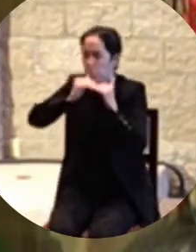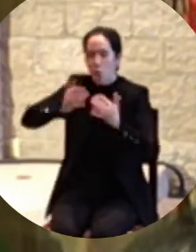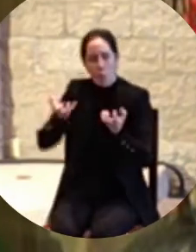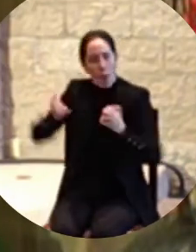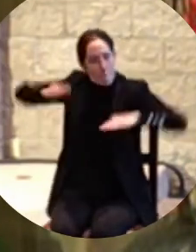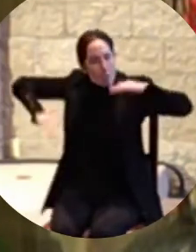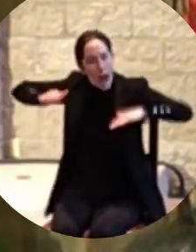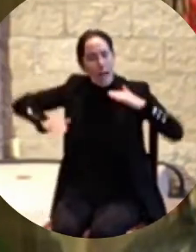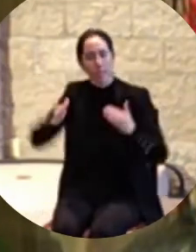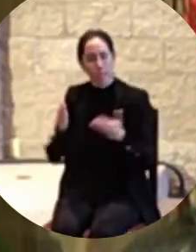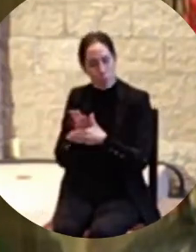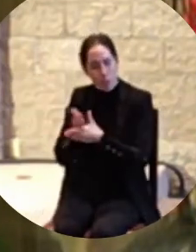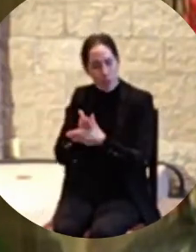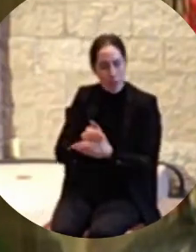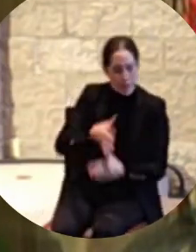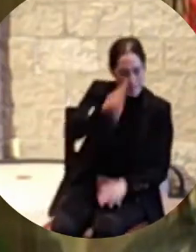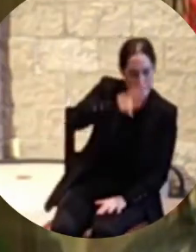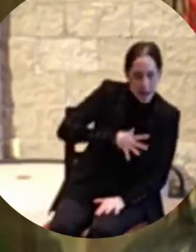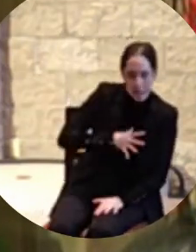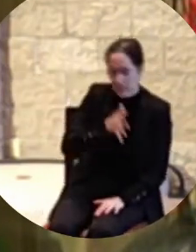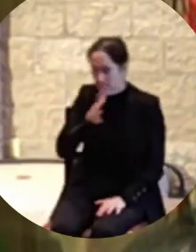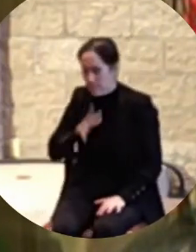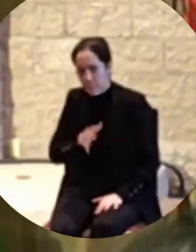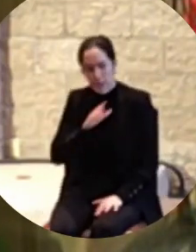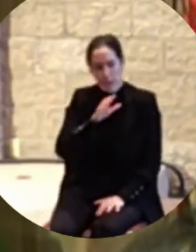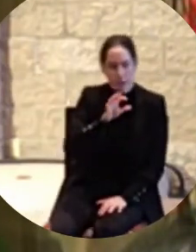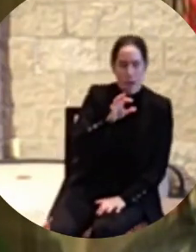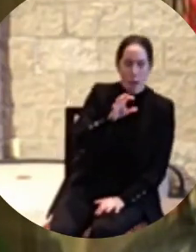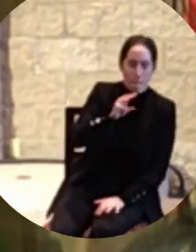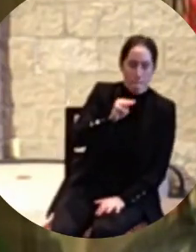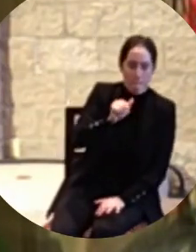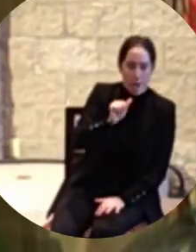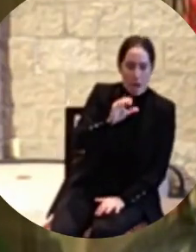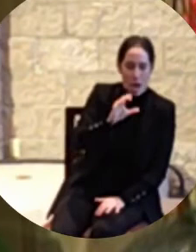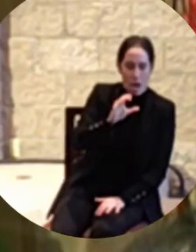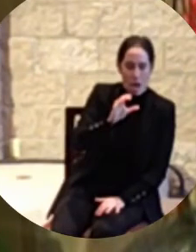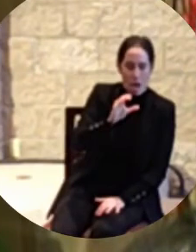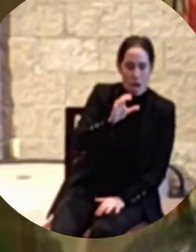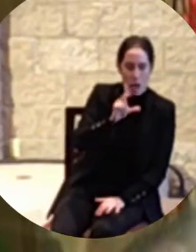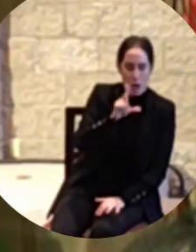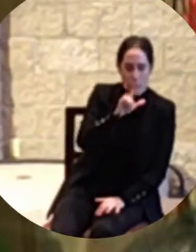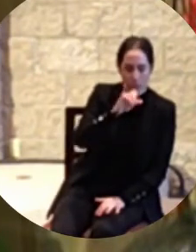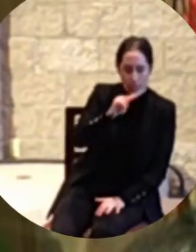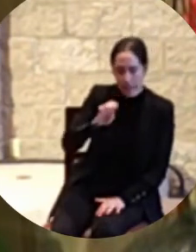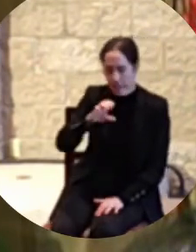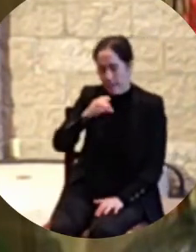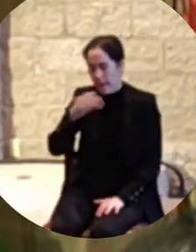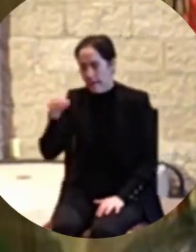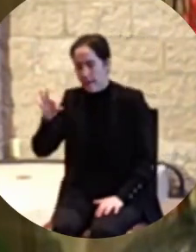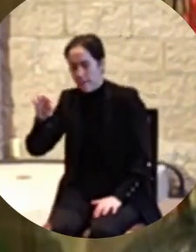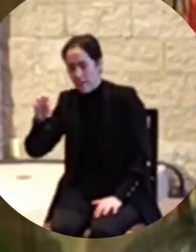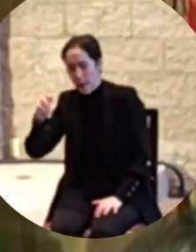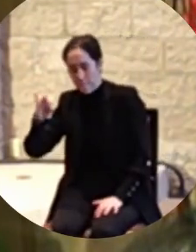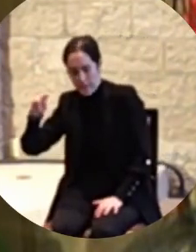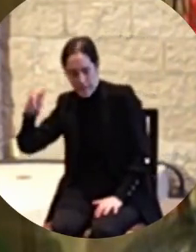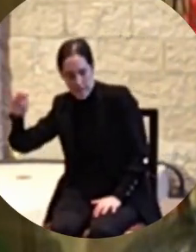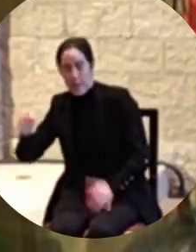about the path of suffering and exaltation. Suffering.